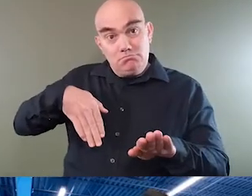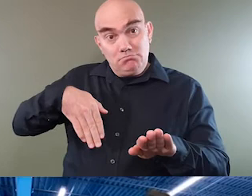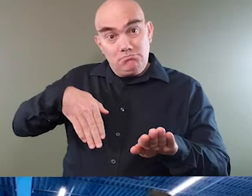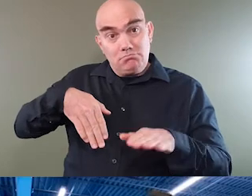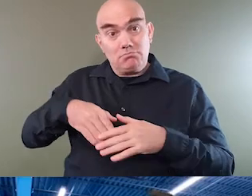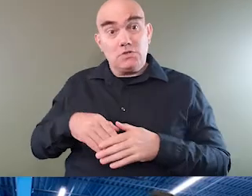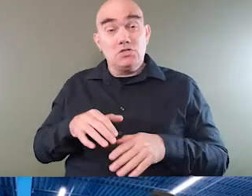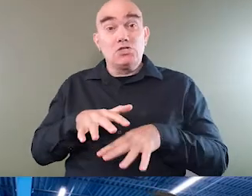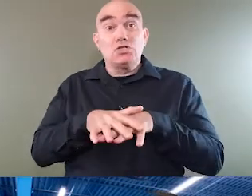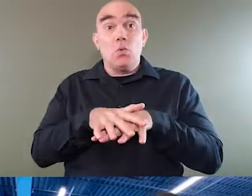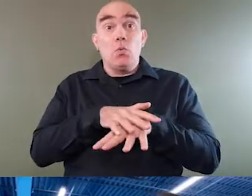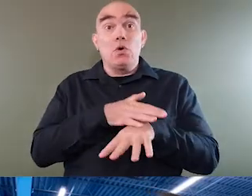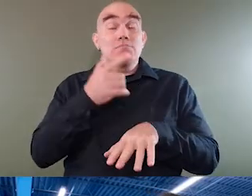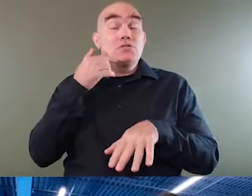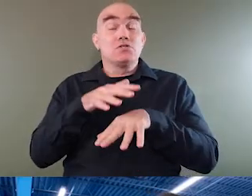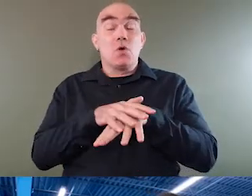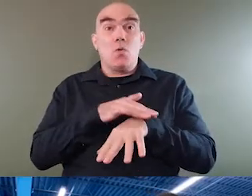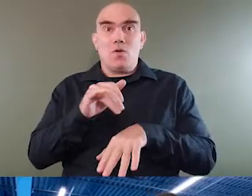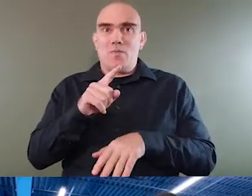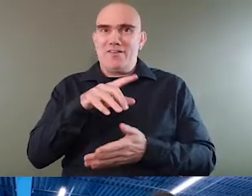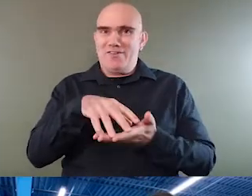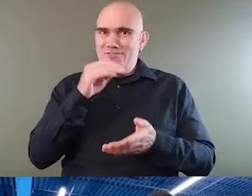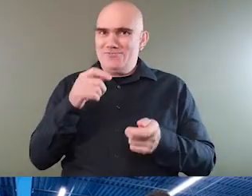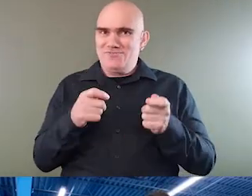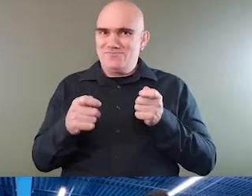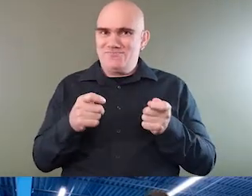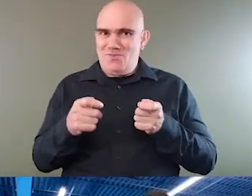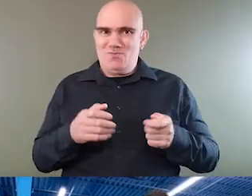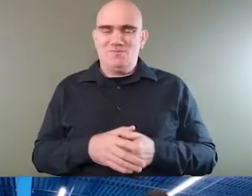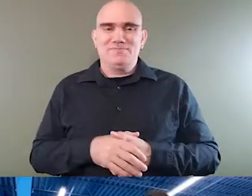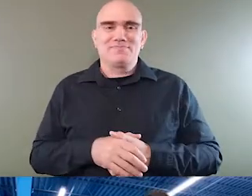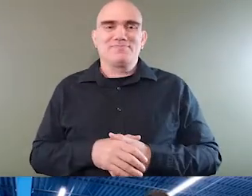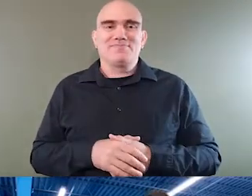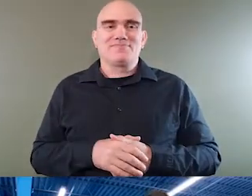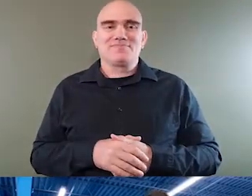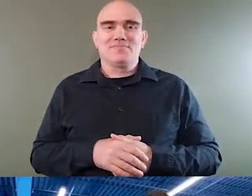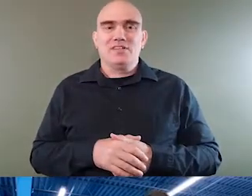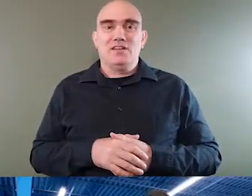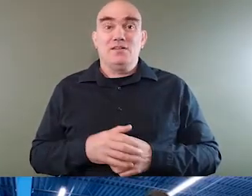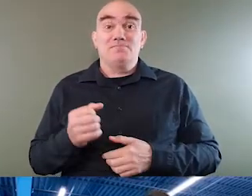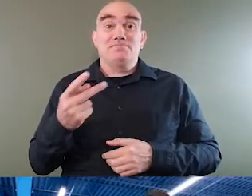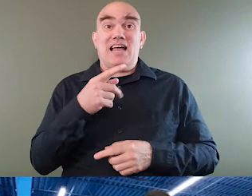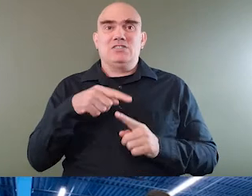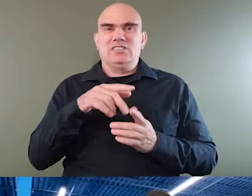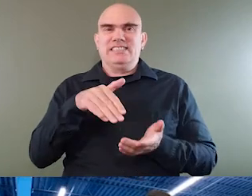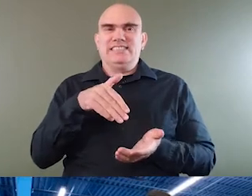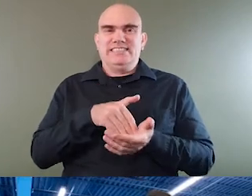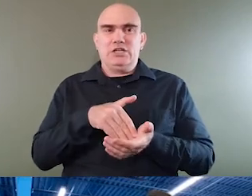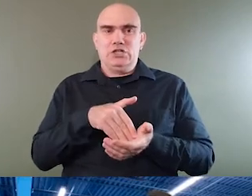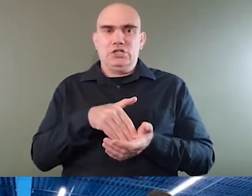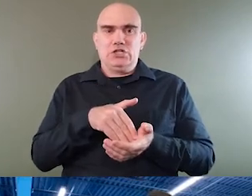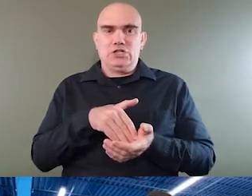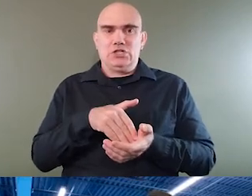And slowly, because slow is where you learn control, shift back to the center. So heel back